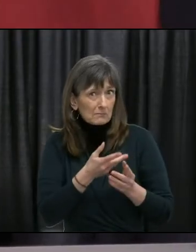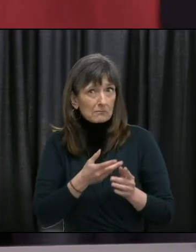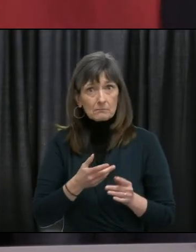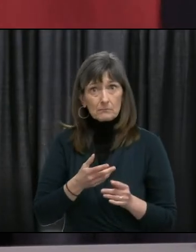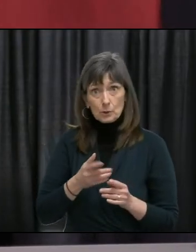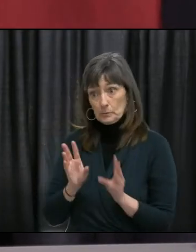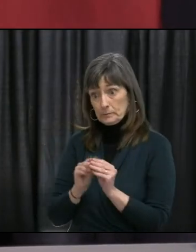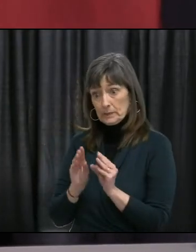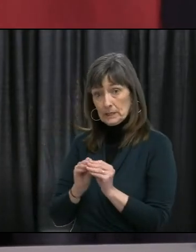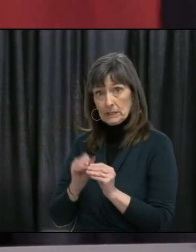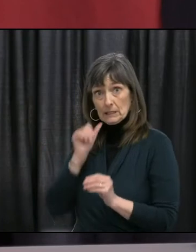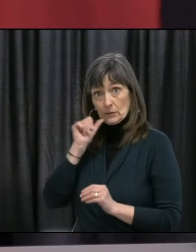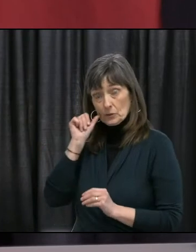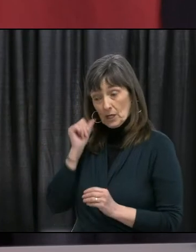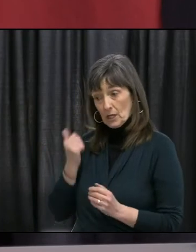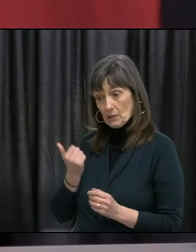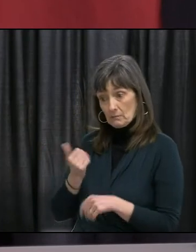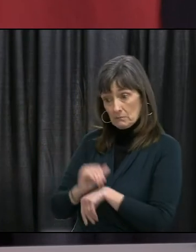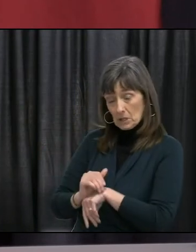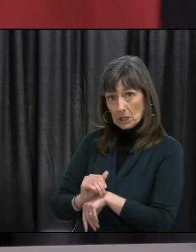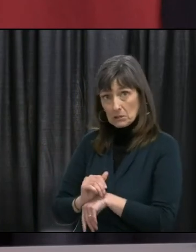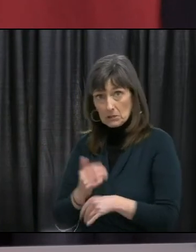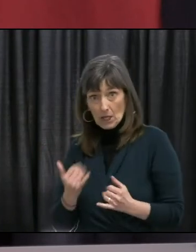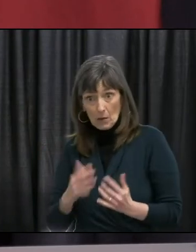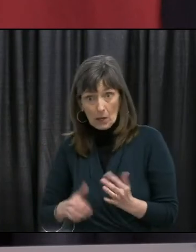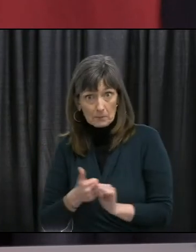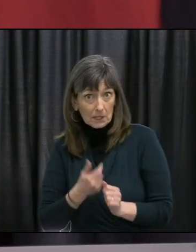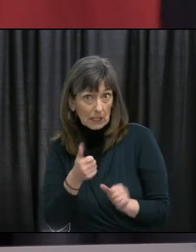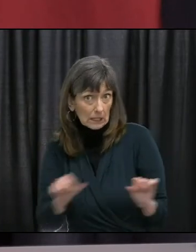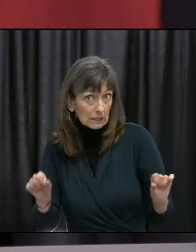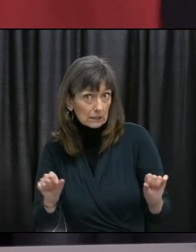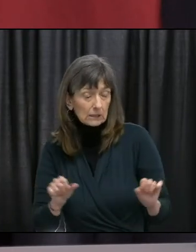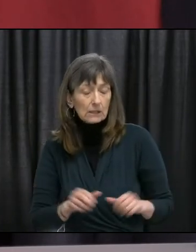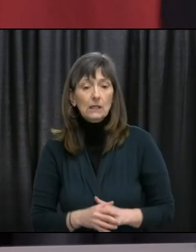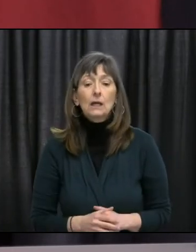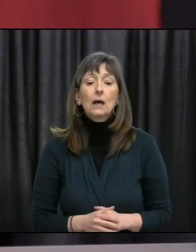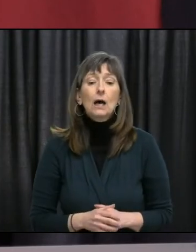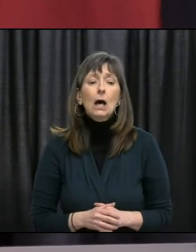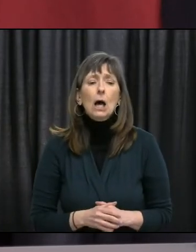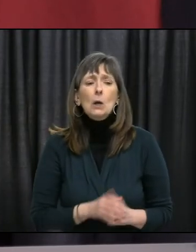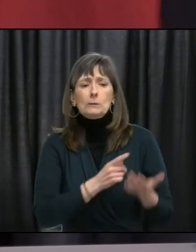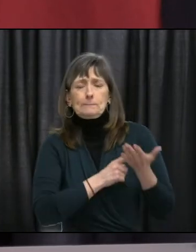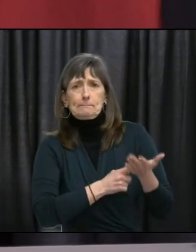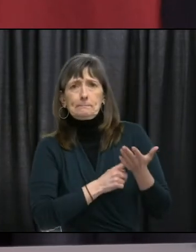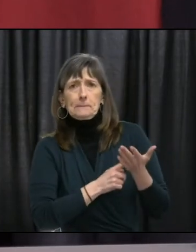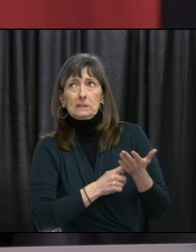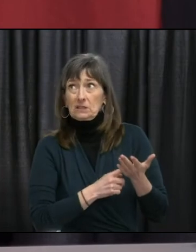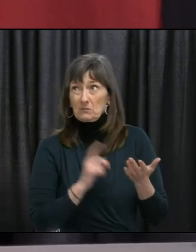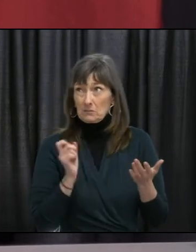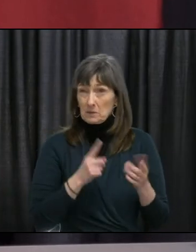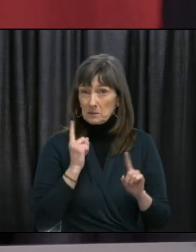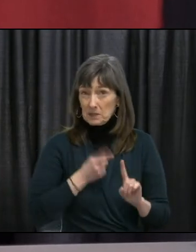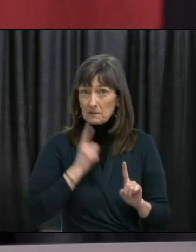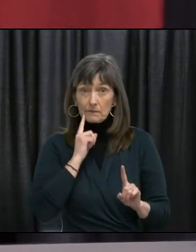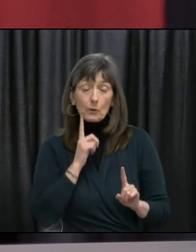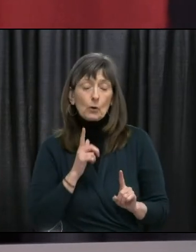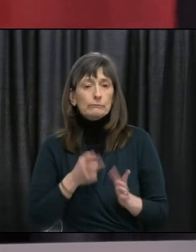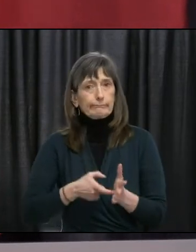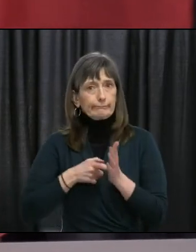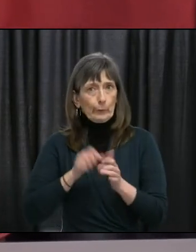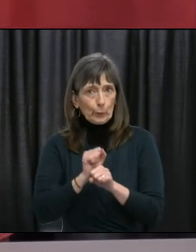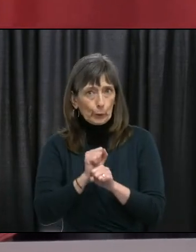the essential workers and some extra pay that would go their way, if that's your question. Well,